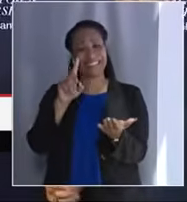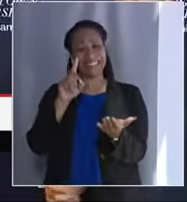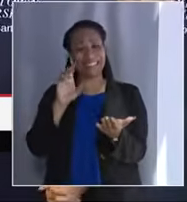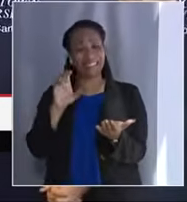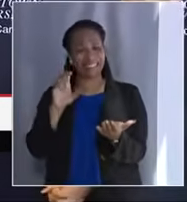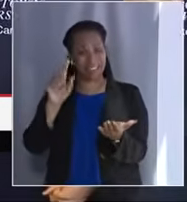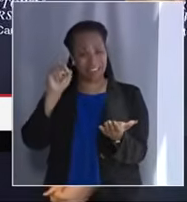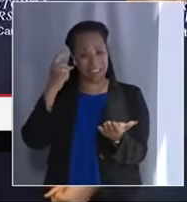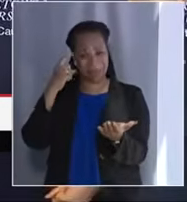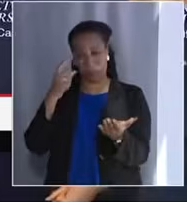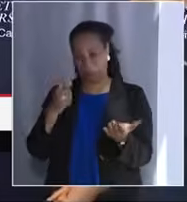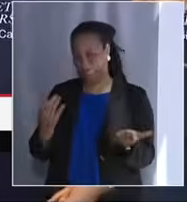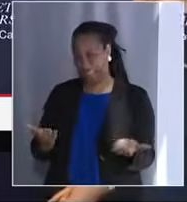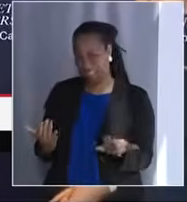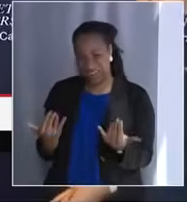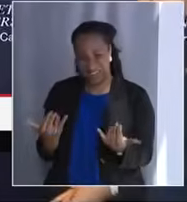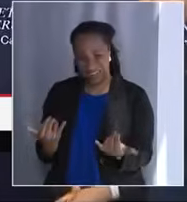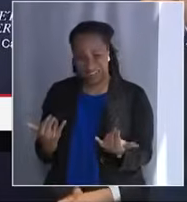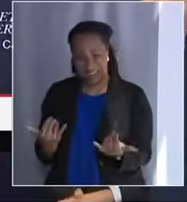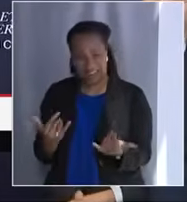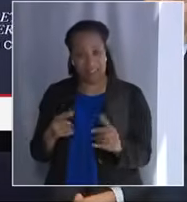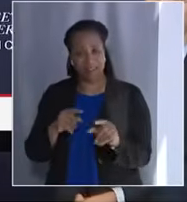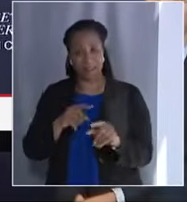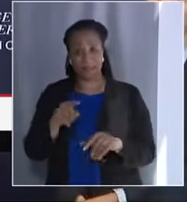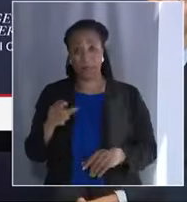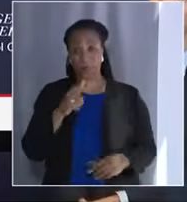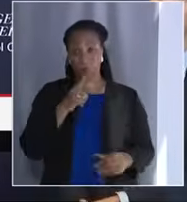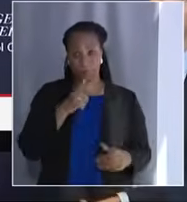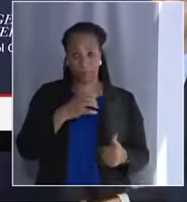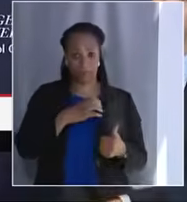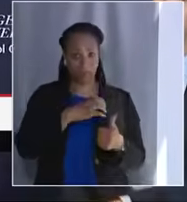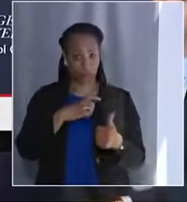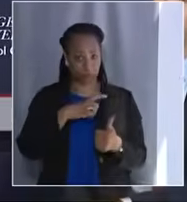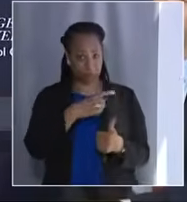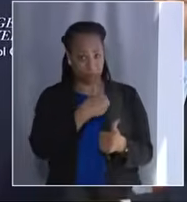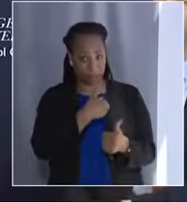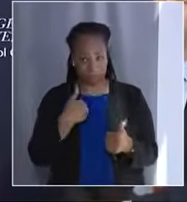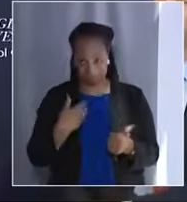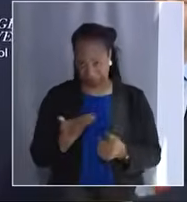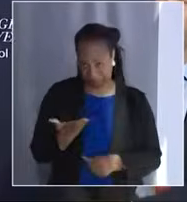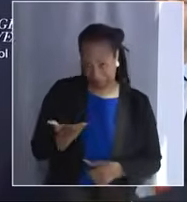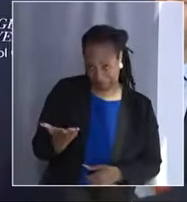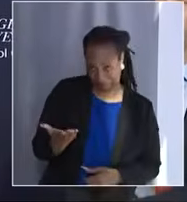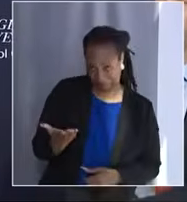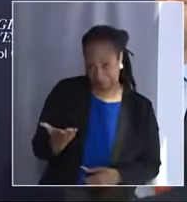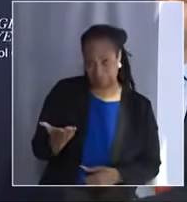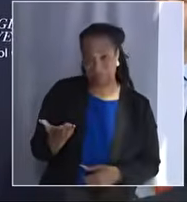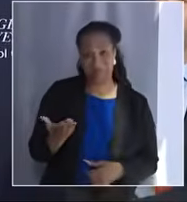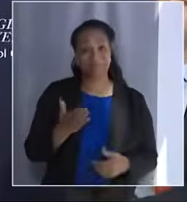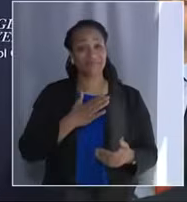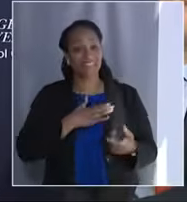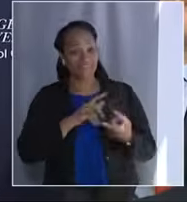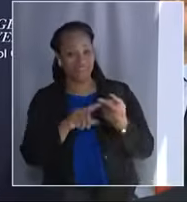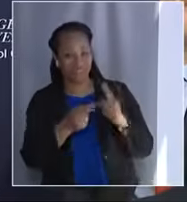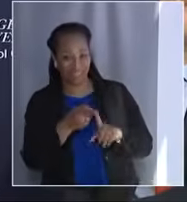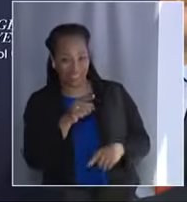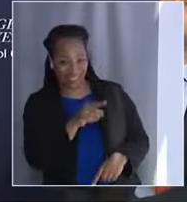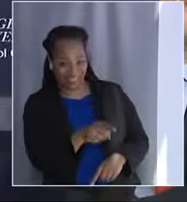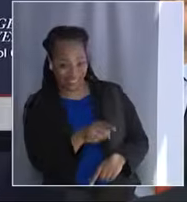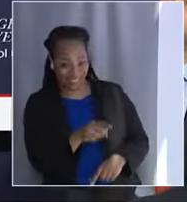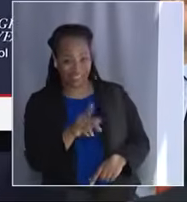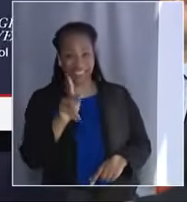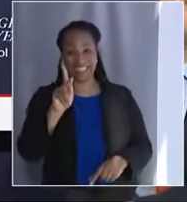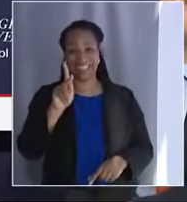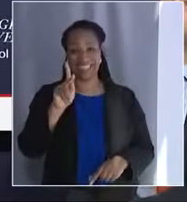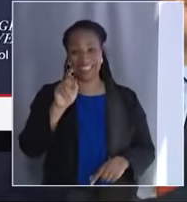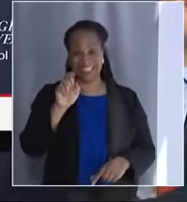well, including members of the council. I want to acknowledge my friend Kenya McDuffie, at-large council member